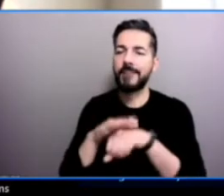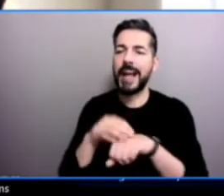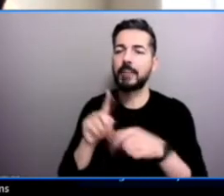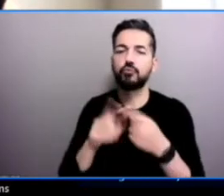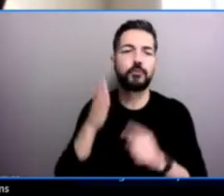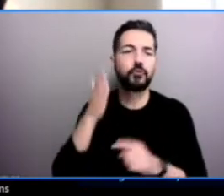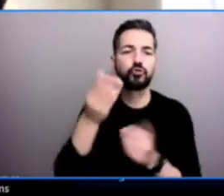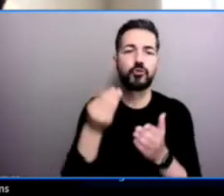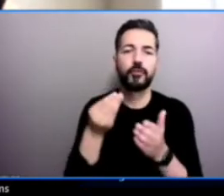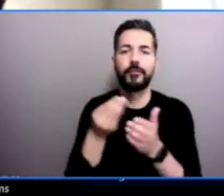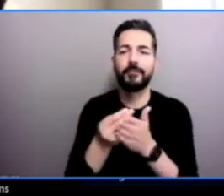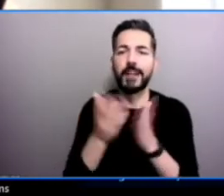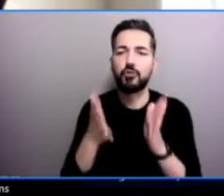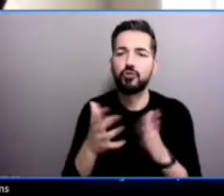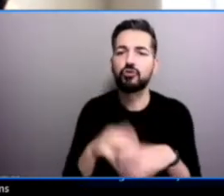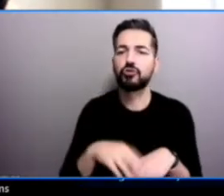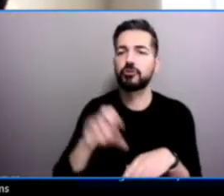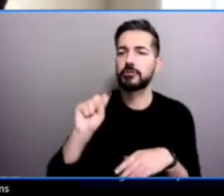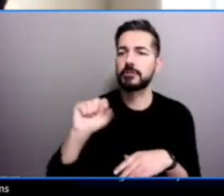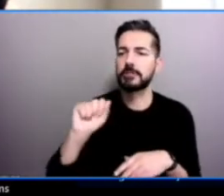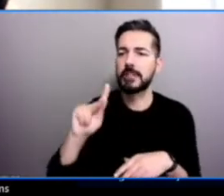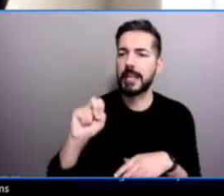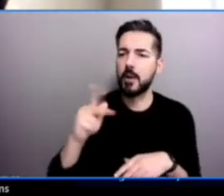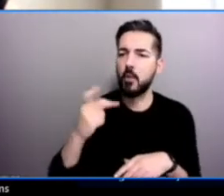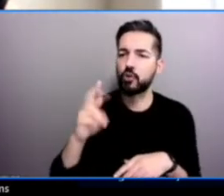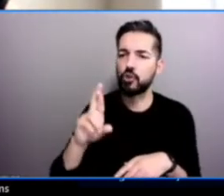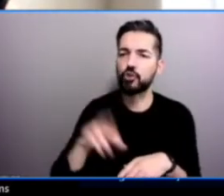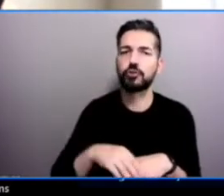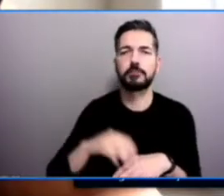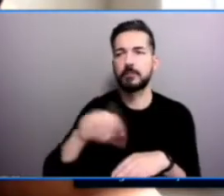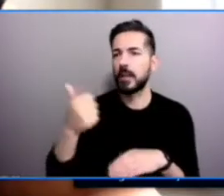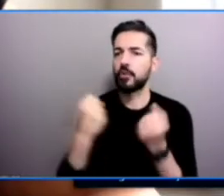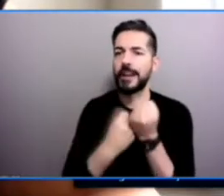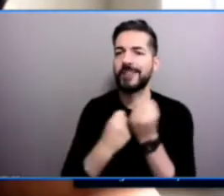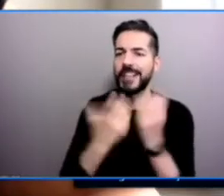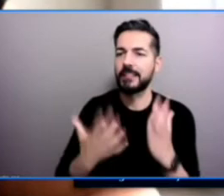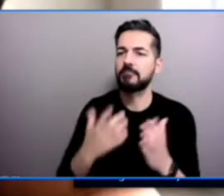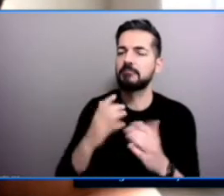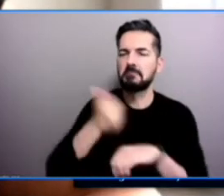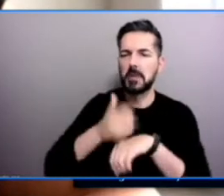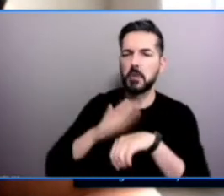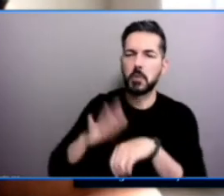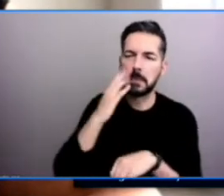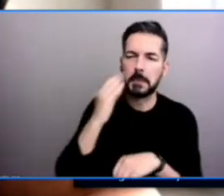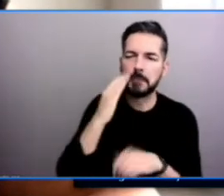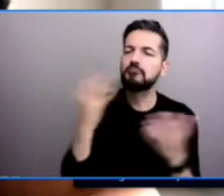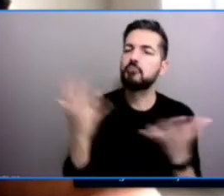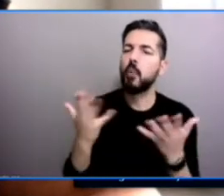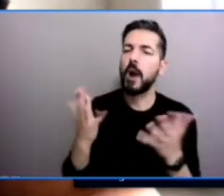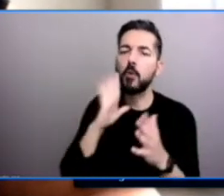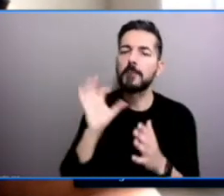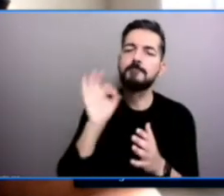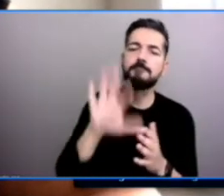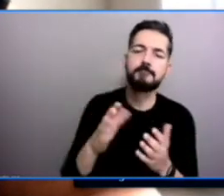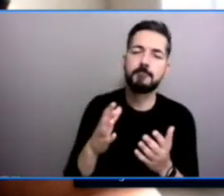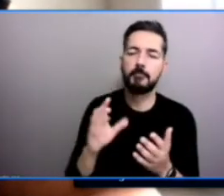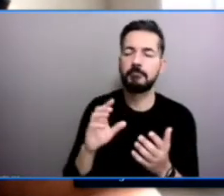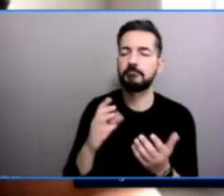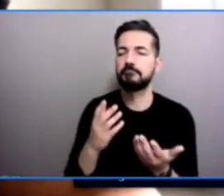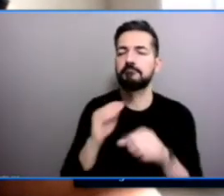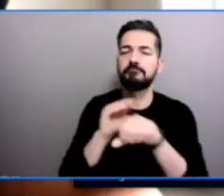and resources. And I realize I didn't answer this the first time, so I will now. But even despite all of